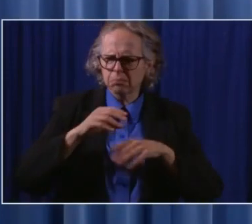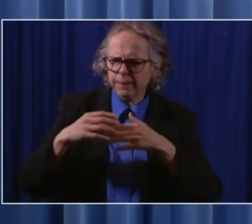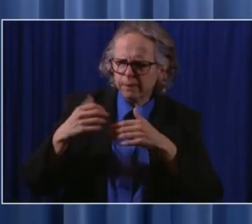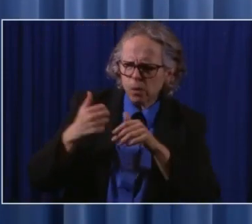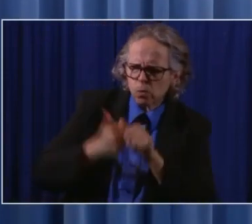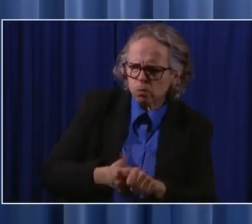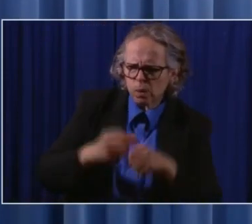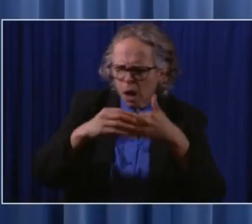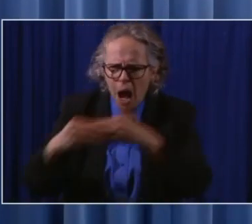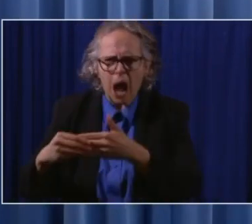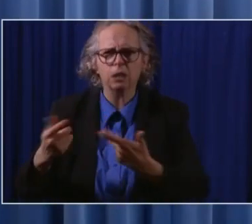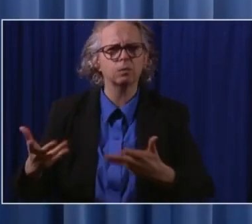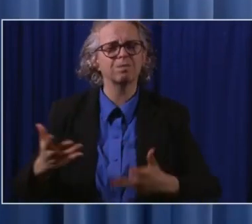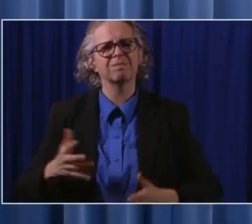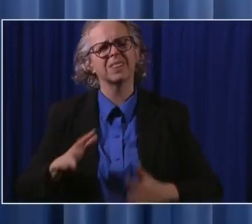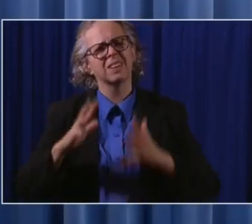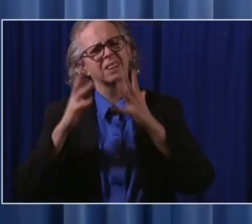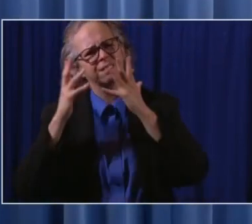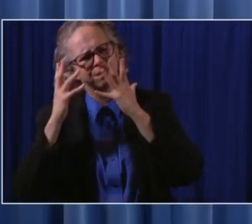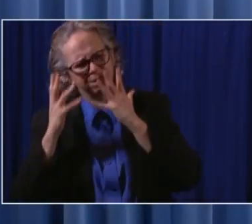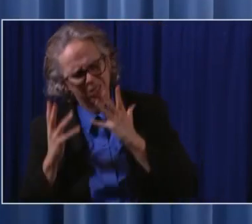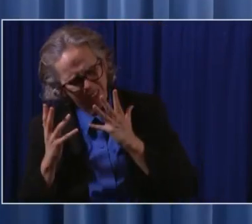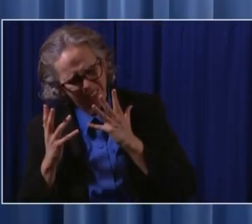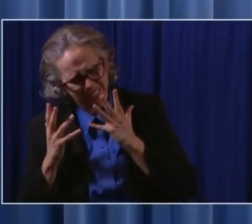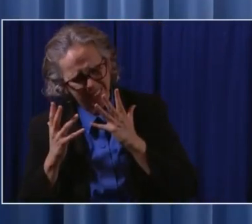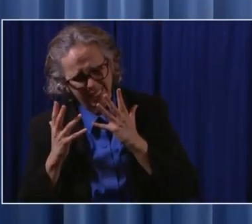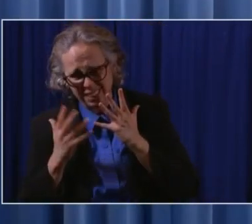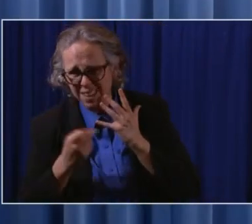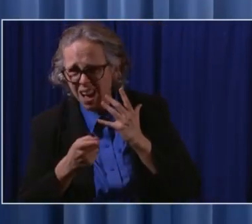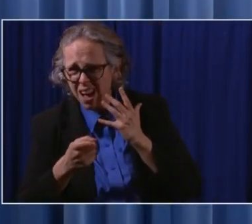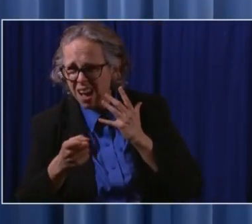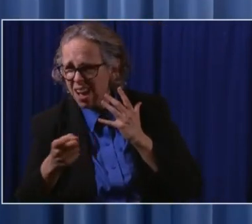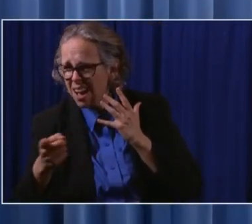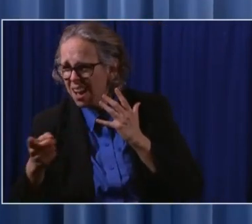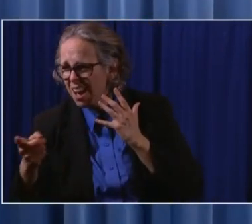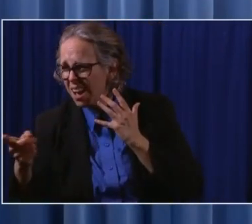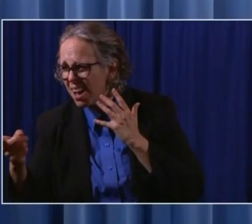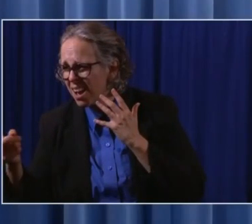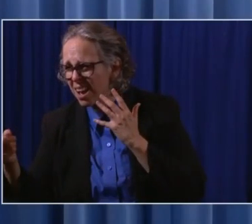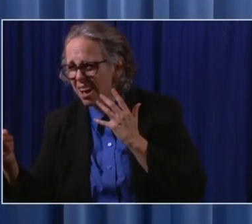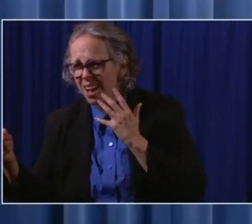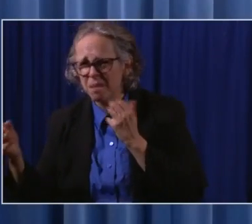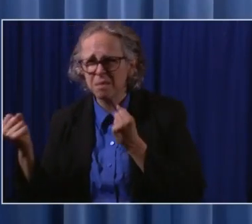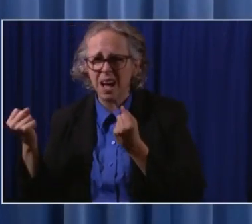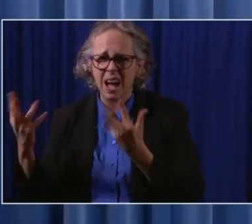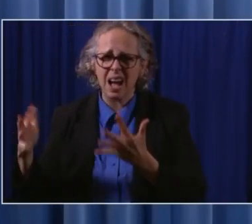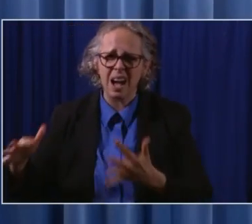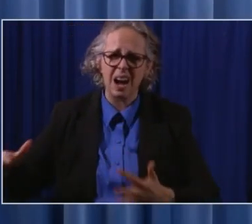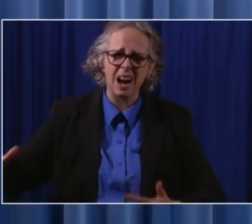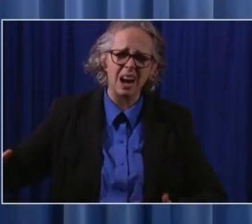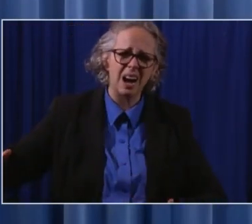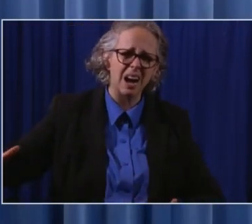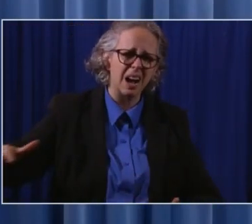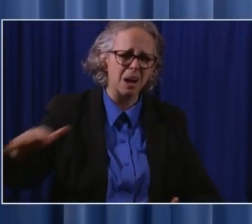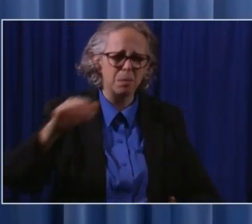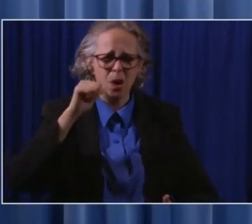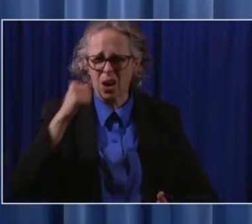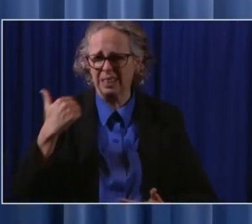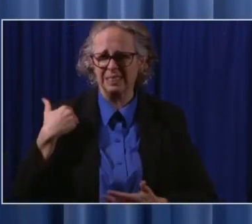Sadly, not every bar is doing that. Just last week, our Ohio investigative unit found bars where no social